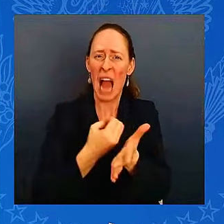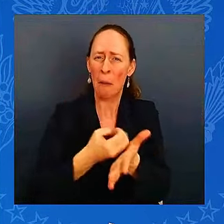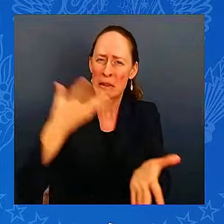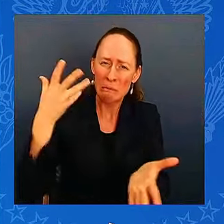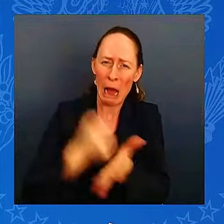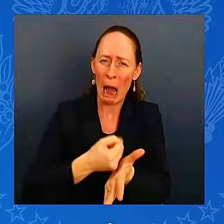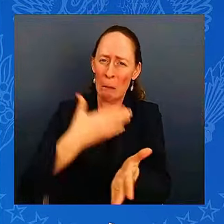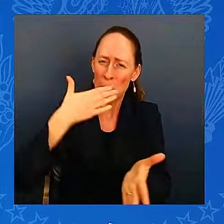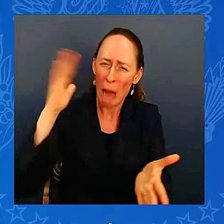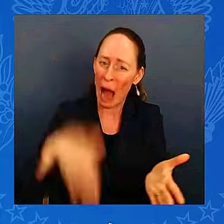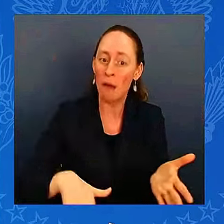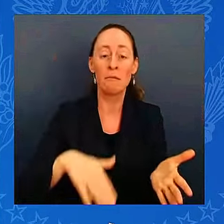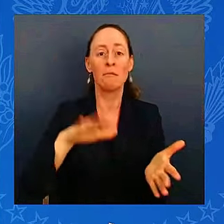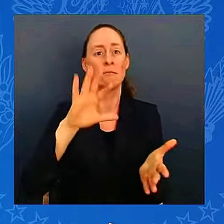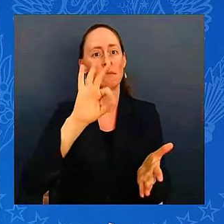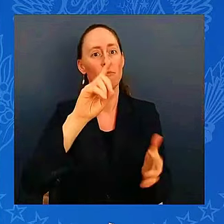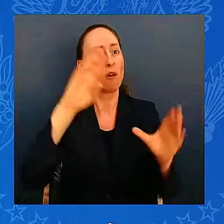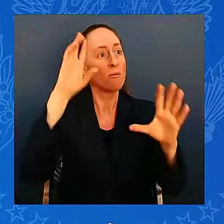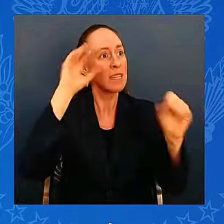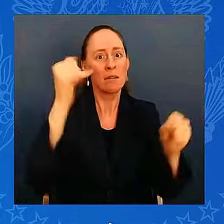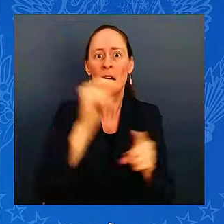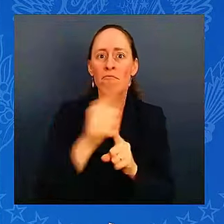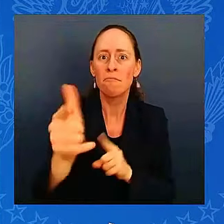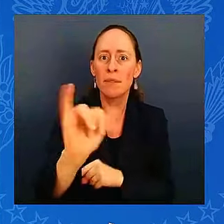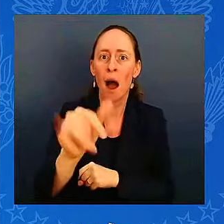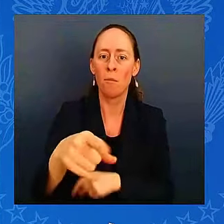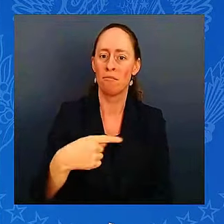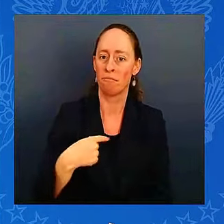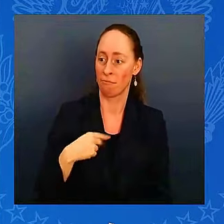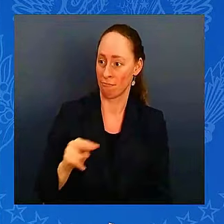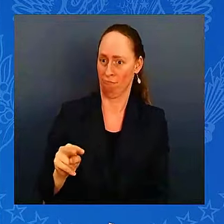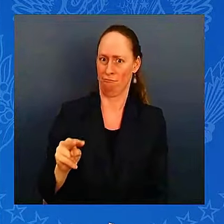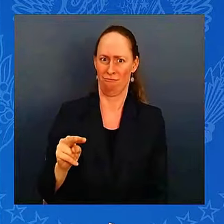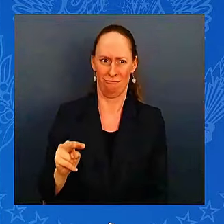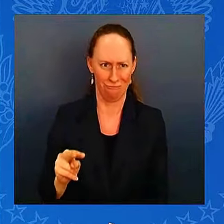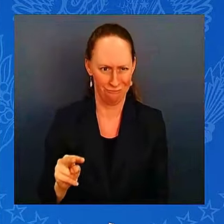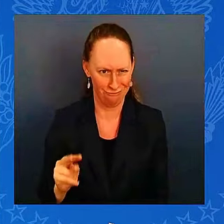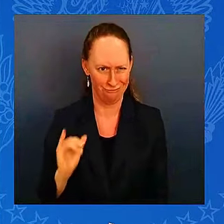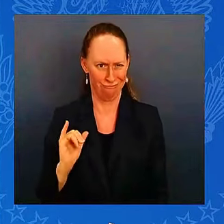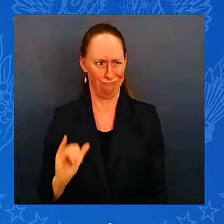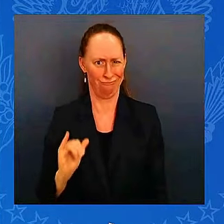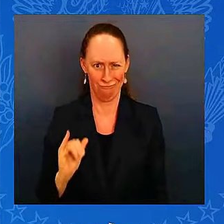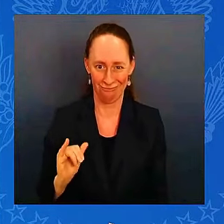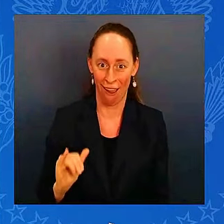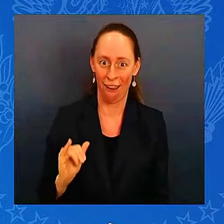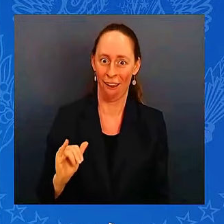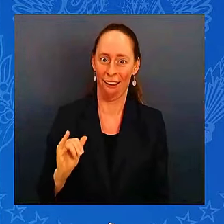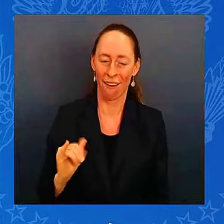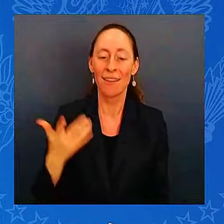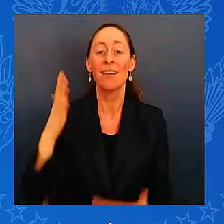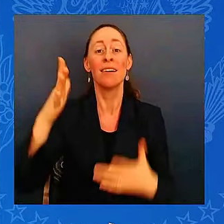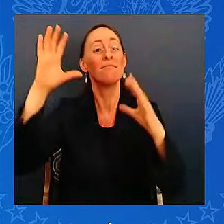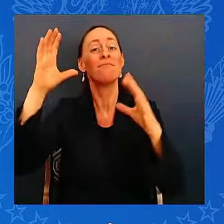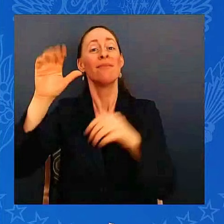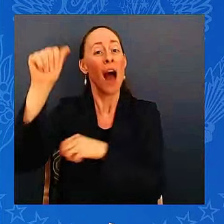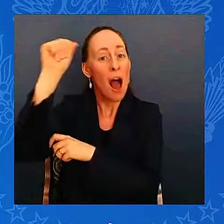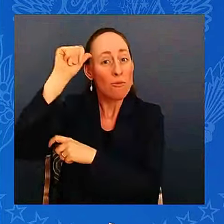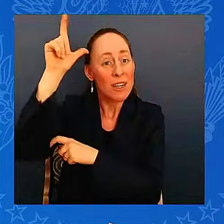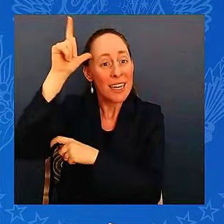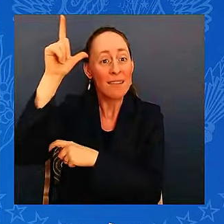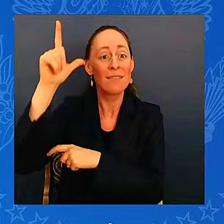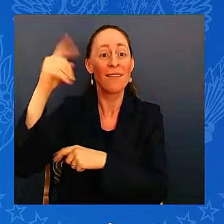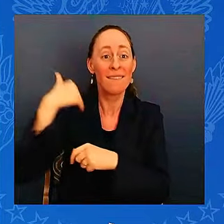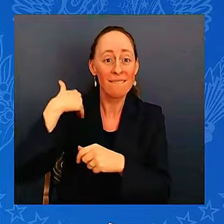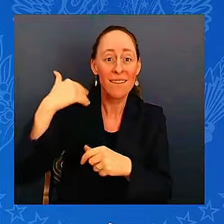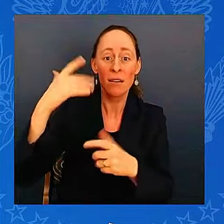story. Look to the left, there's Abraham Lincoln. I said, why Abraham Lincoln? I admire the hell out of Lincoln, but why? He said, the country has never been as divided